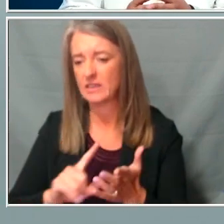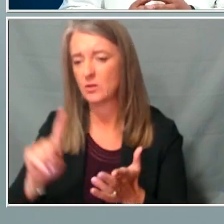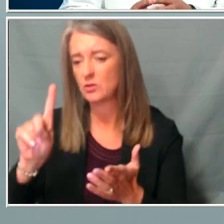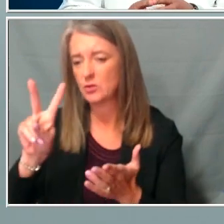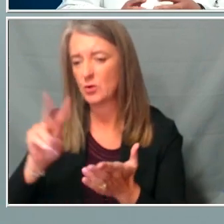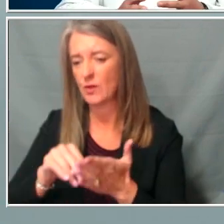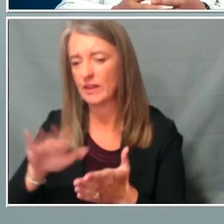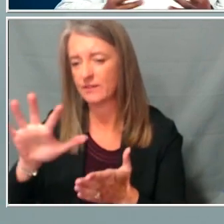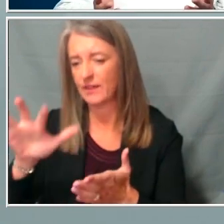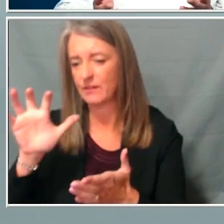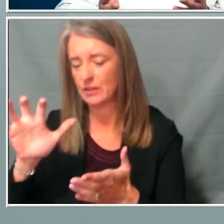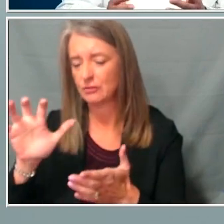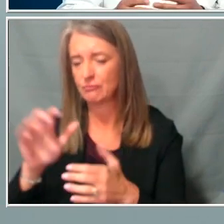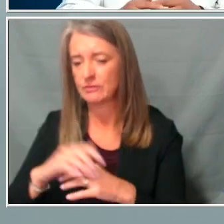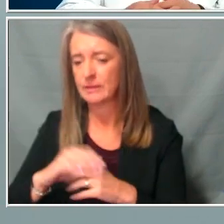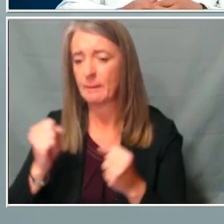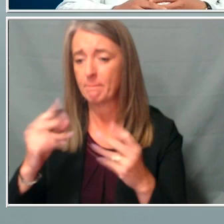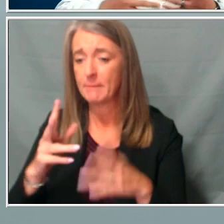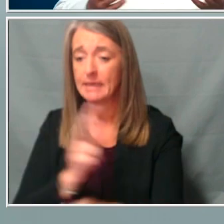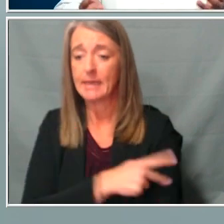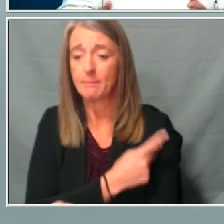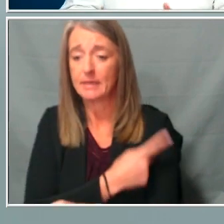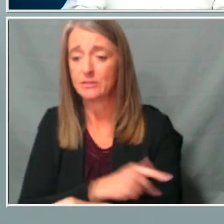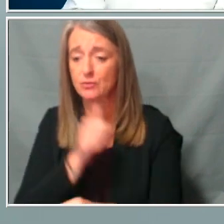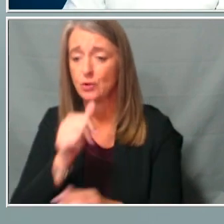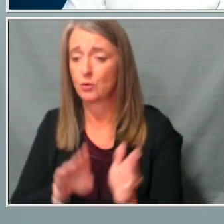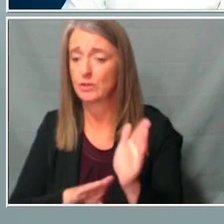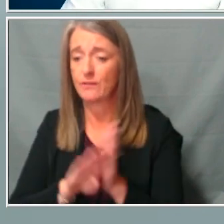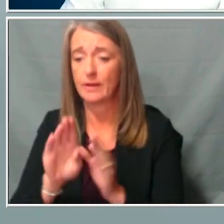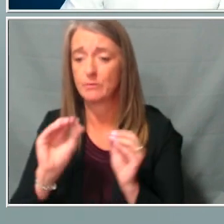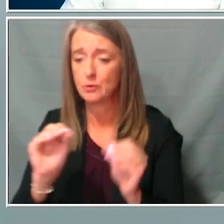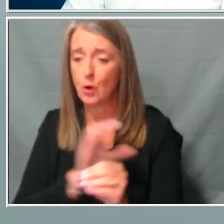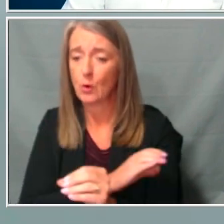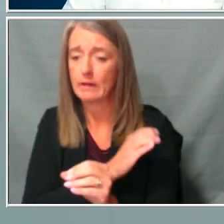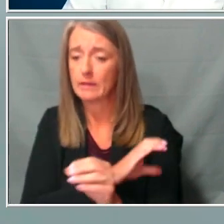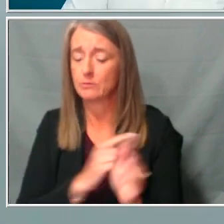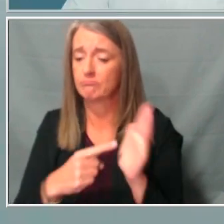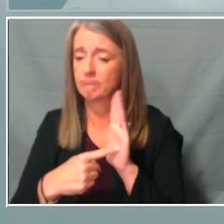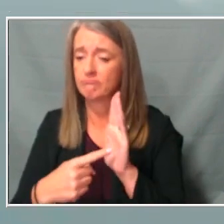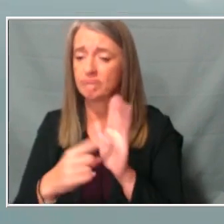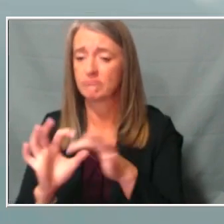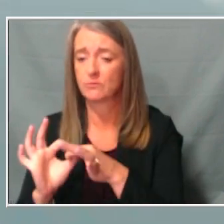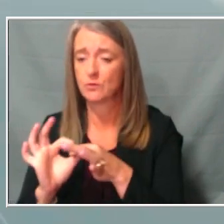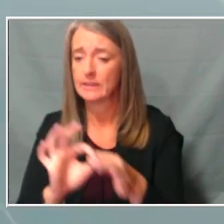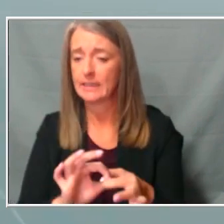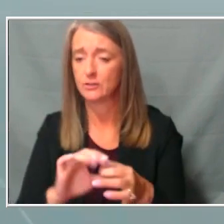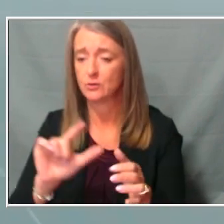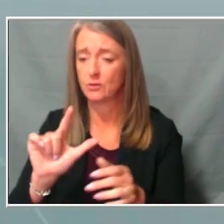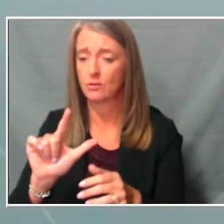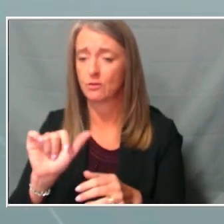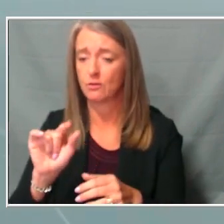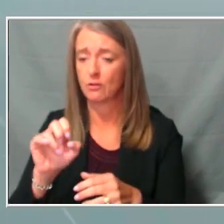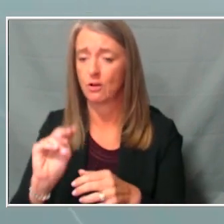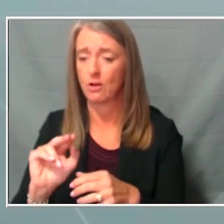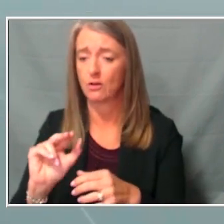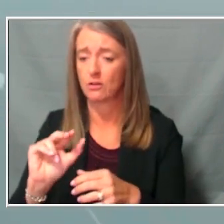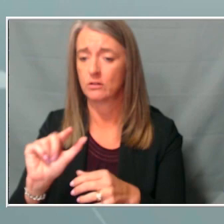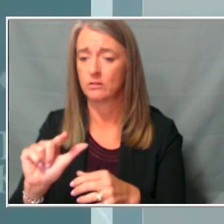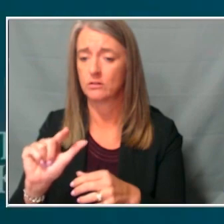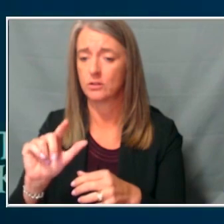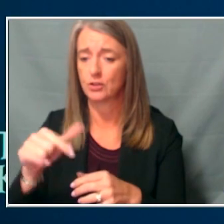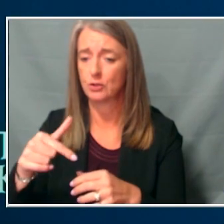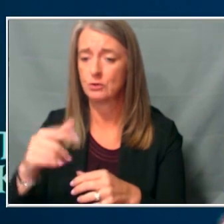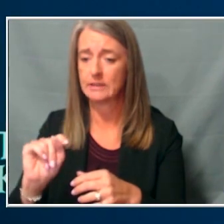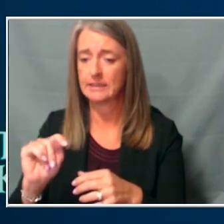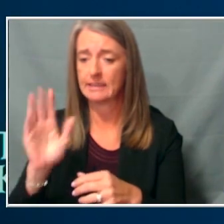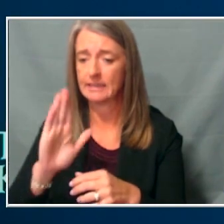for this, and many patients don't develop any clinical symptoms related to long QT, so they'll never know that they have long QT. It's